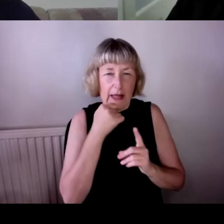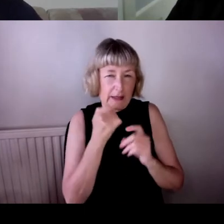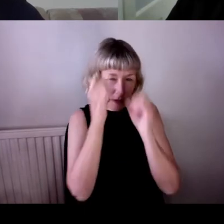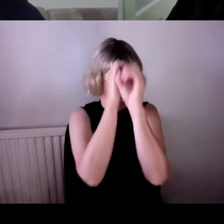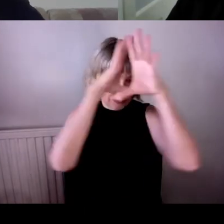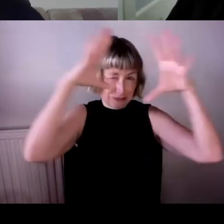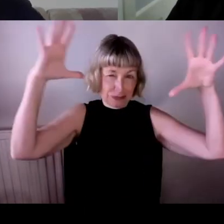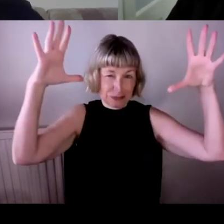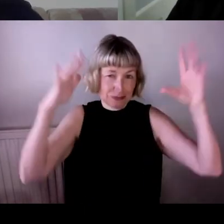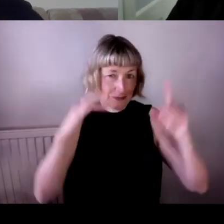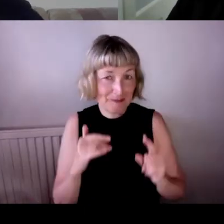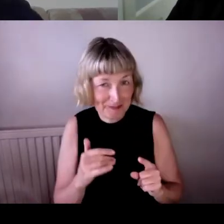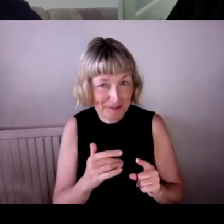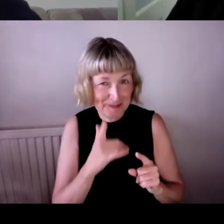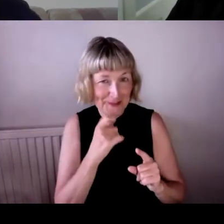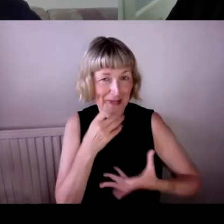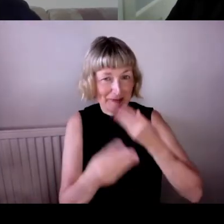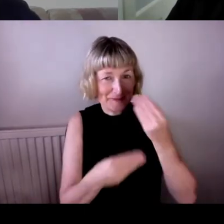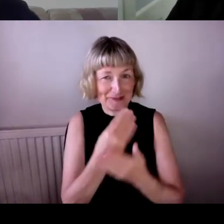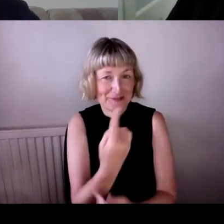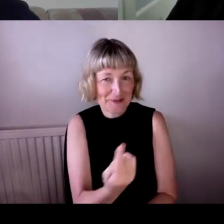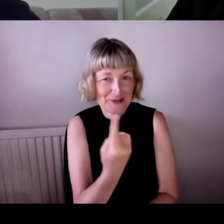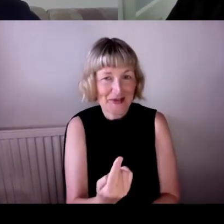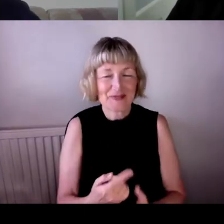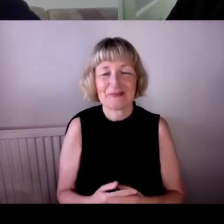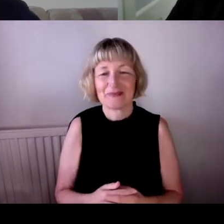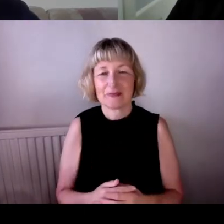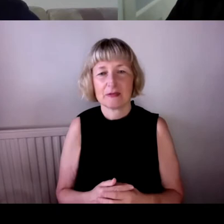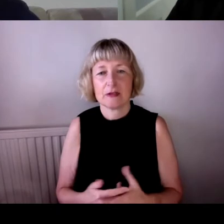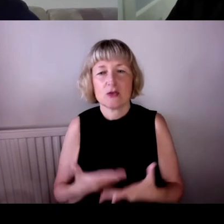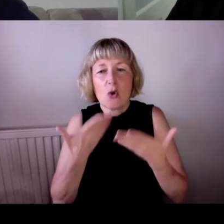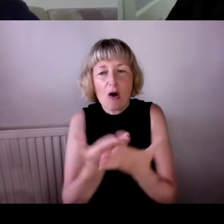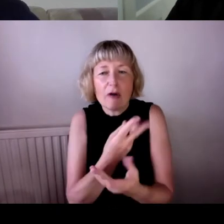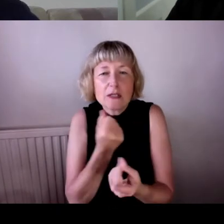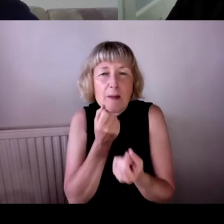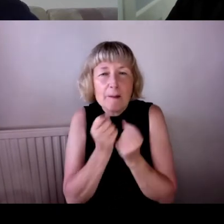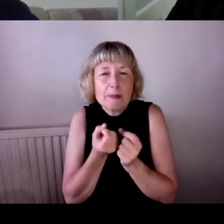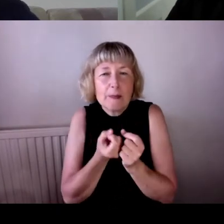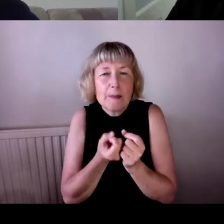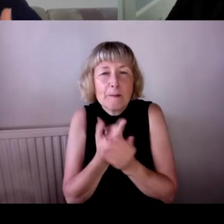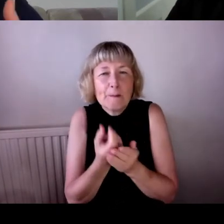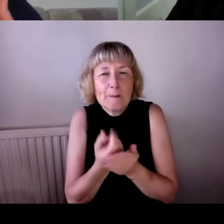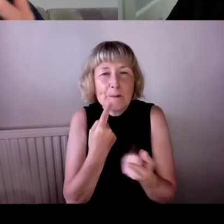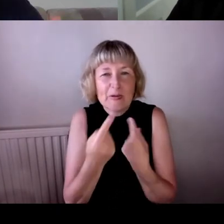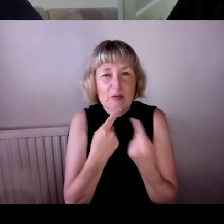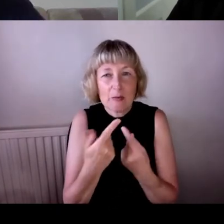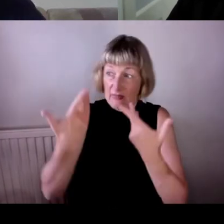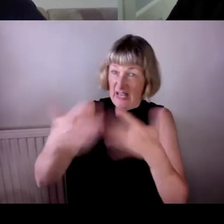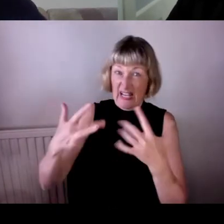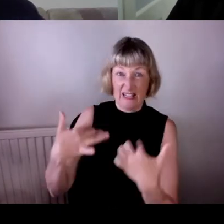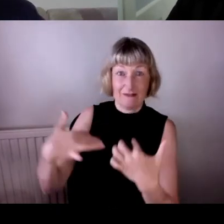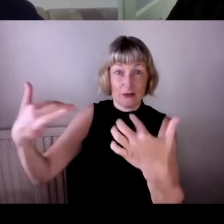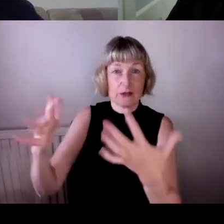a question of leading them slightly in that direction and then leaving them to it, to enjoy it